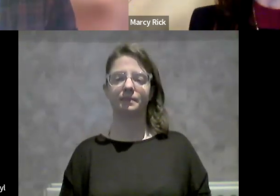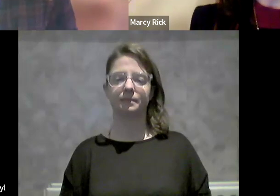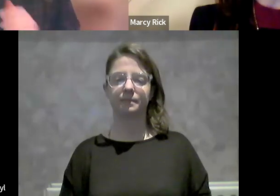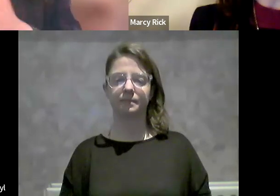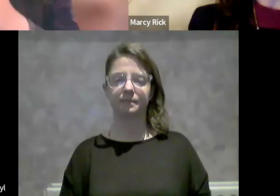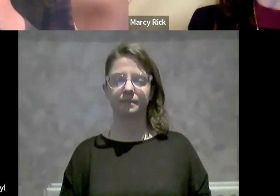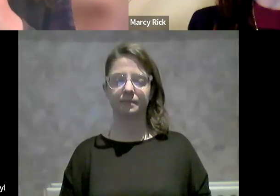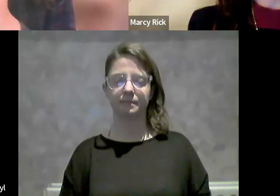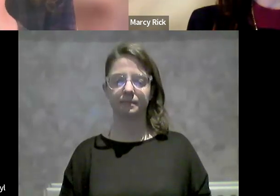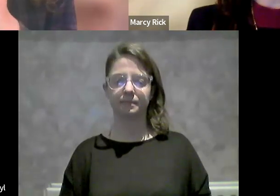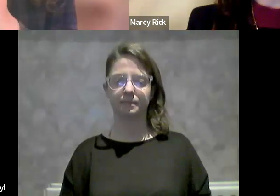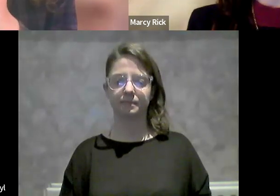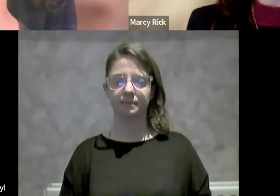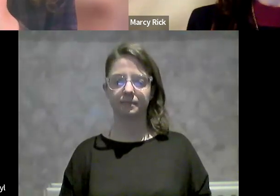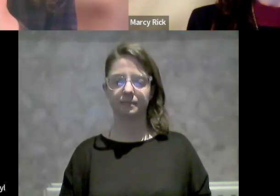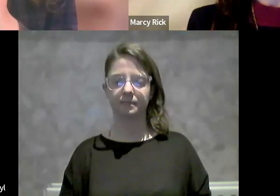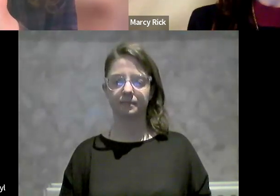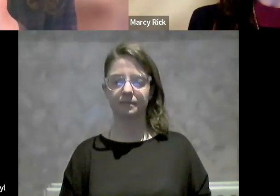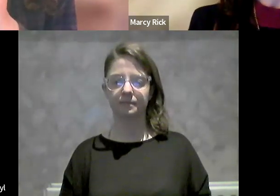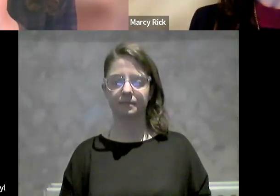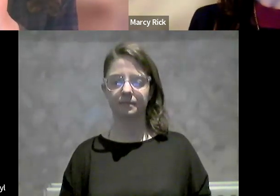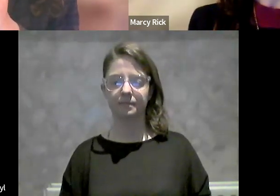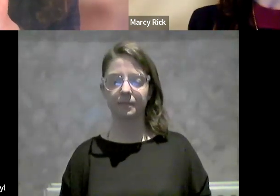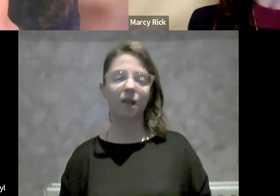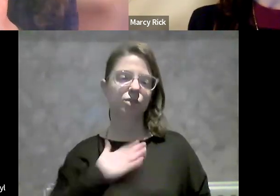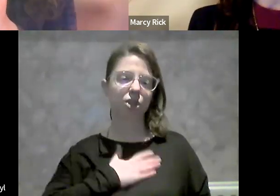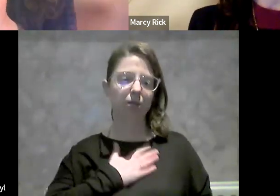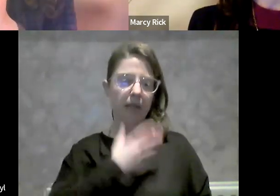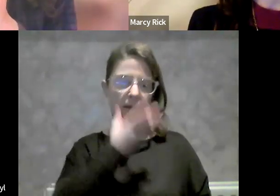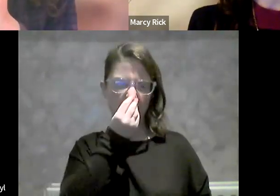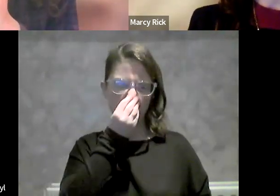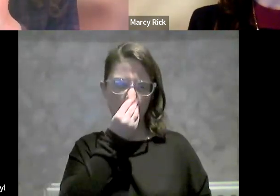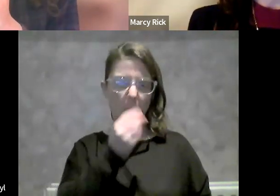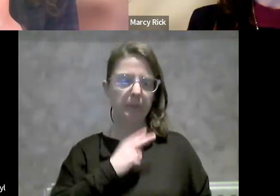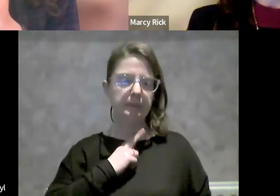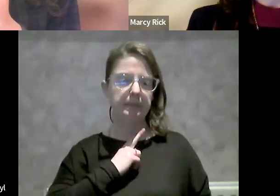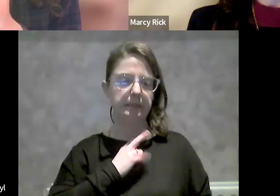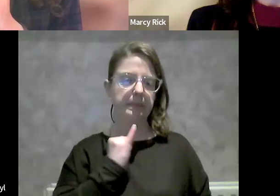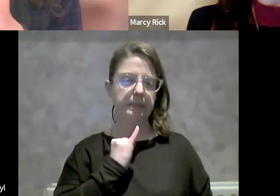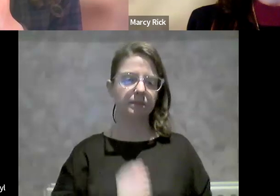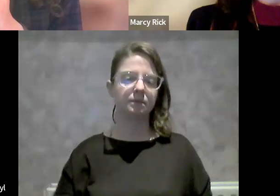it. Oh, and I've got a bit of a cold, so apologies in advance.